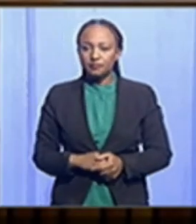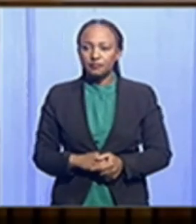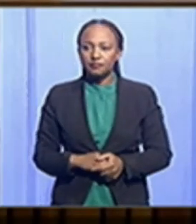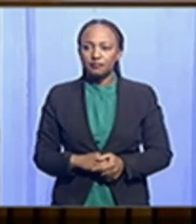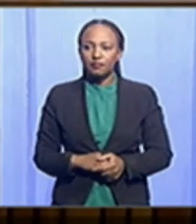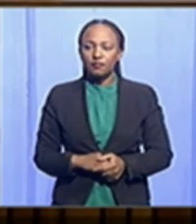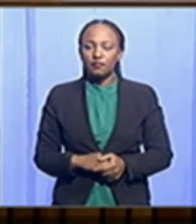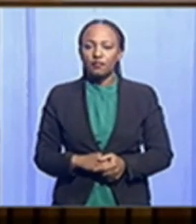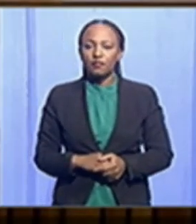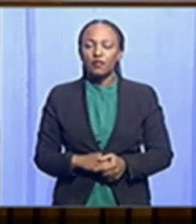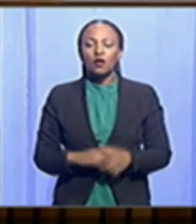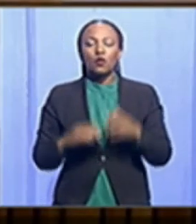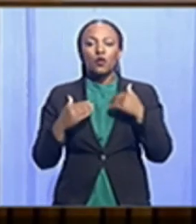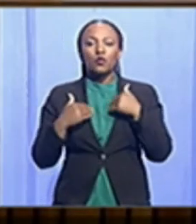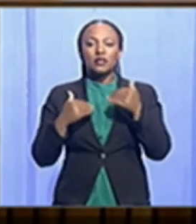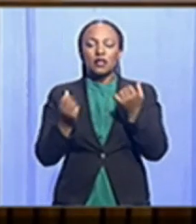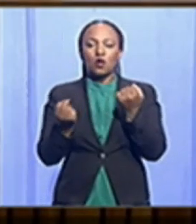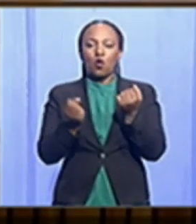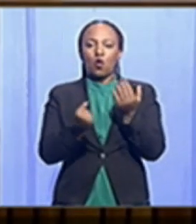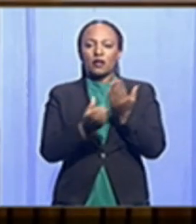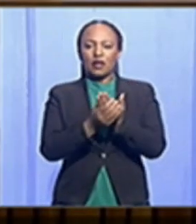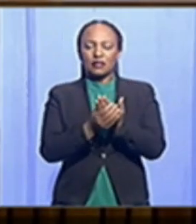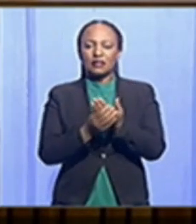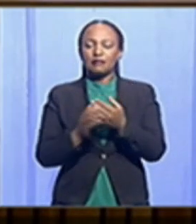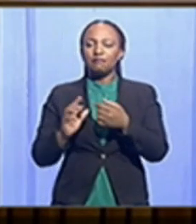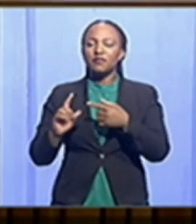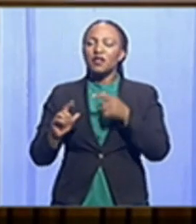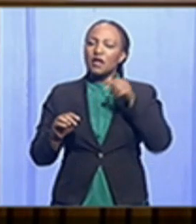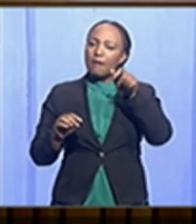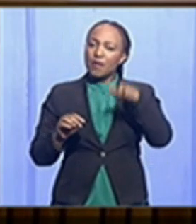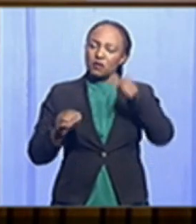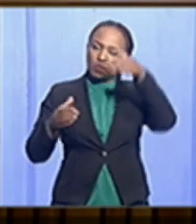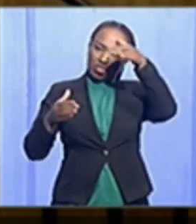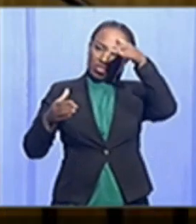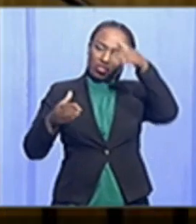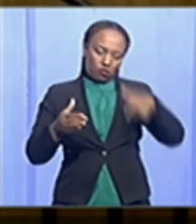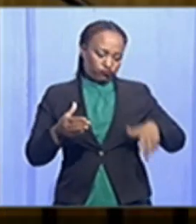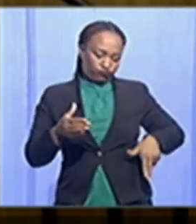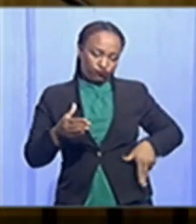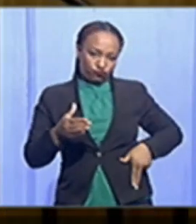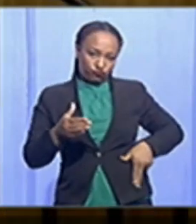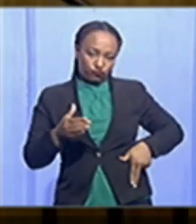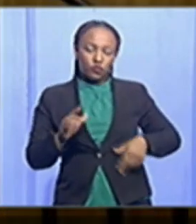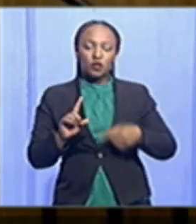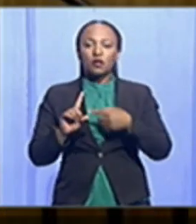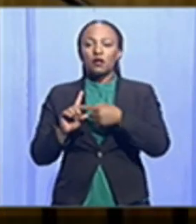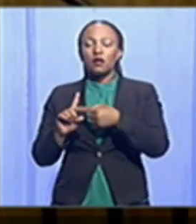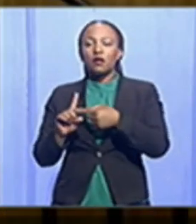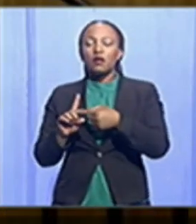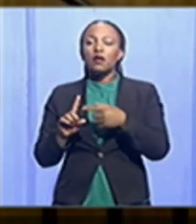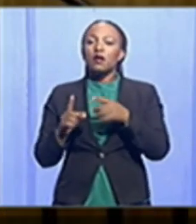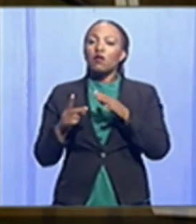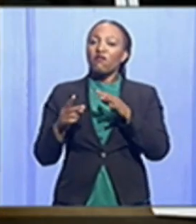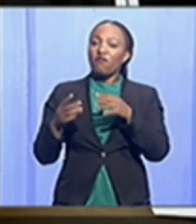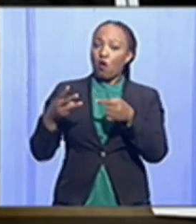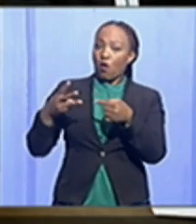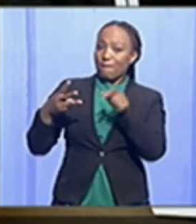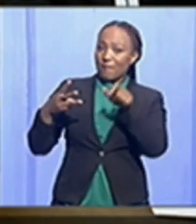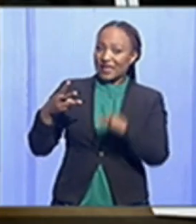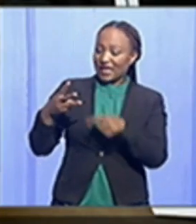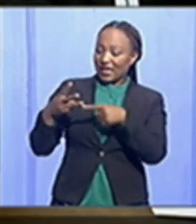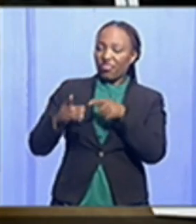Sebakeng sa go thoma ga tshepedišo ya go botšološwa ga setsebi sa dithunya Malesela Ntini go molatofatšwa wa boraro Mthobisi Mncube moemedi wa